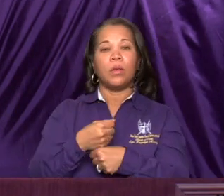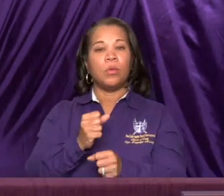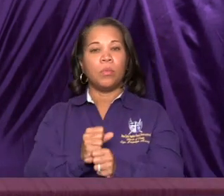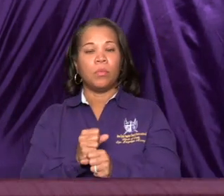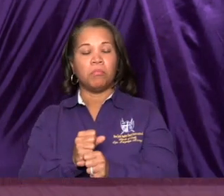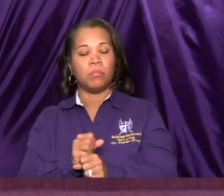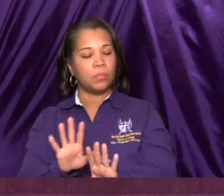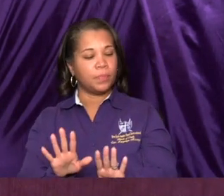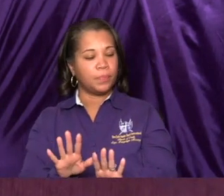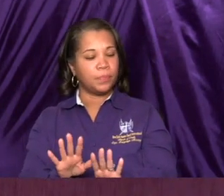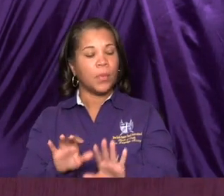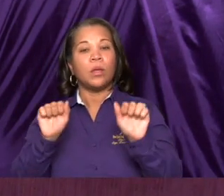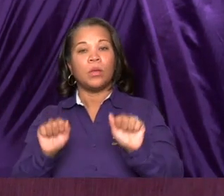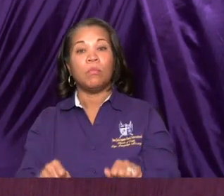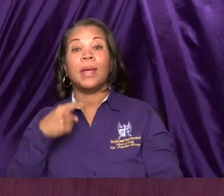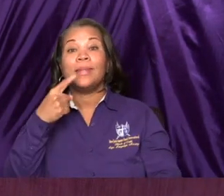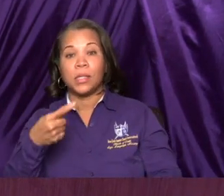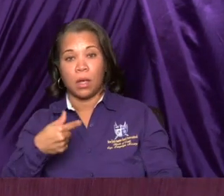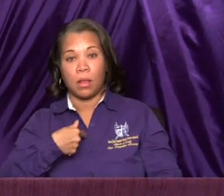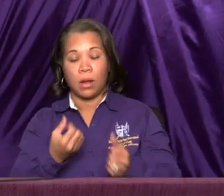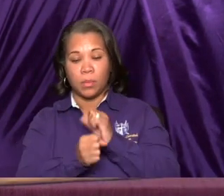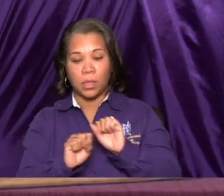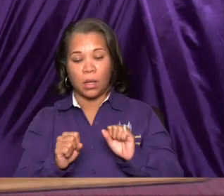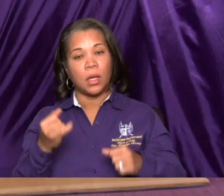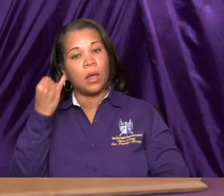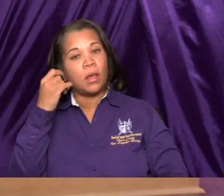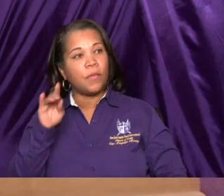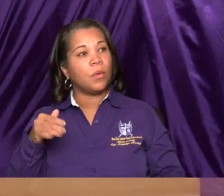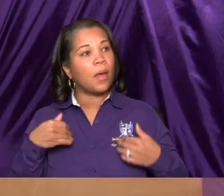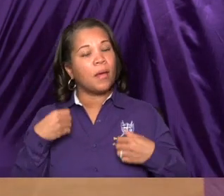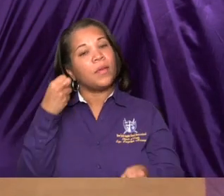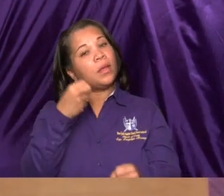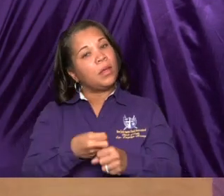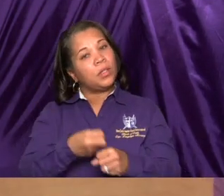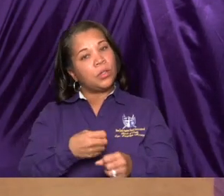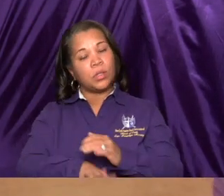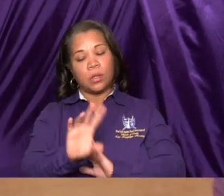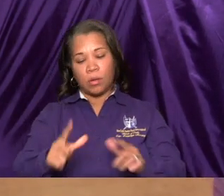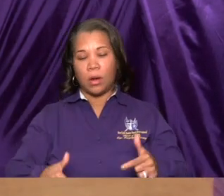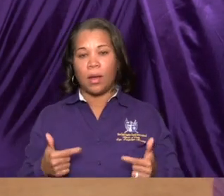any dark issues in your life, I want to offer you